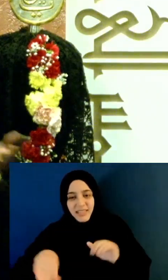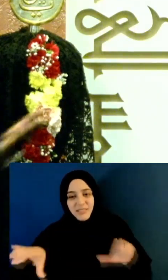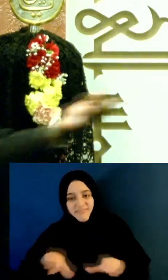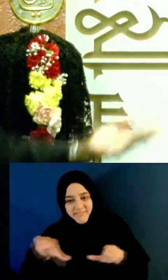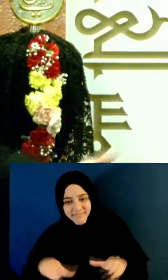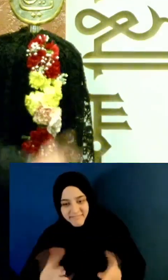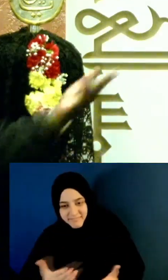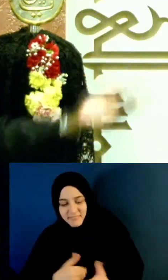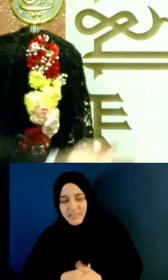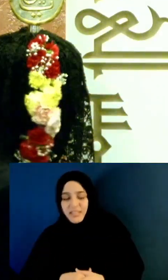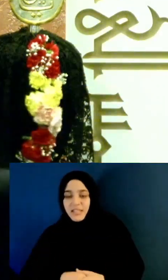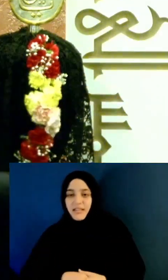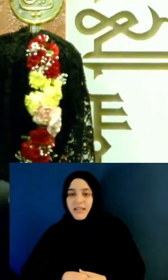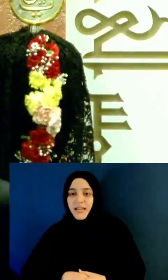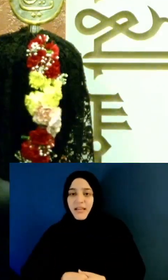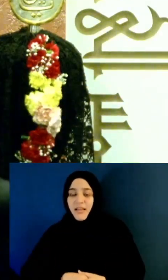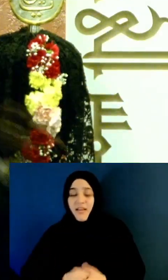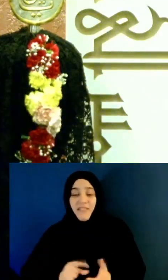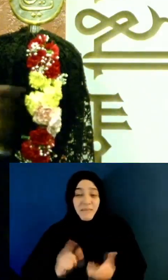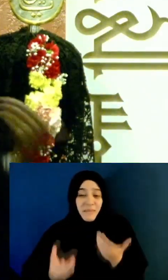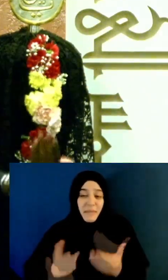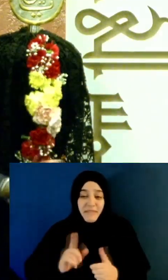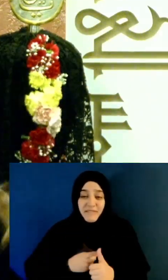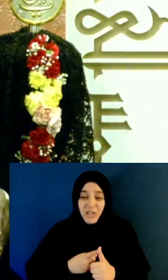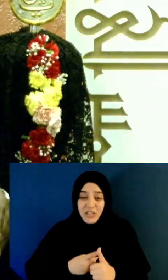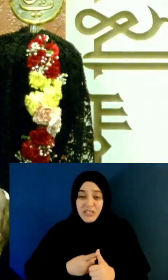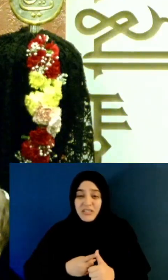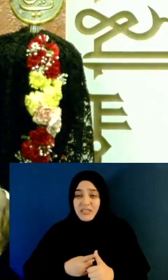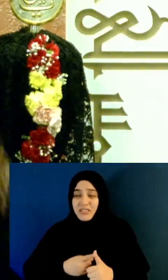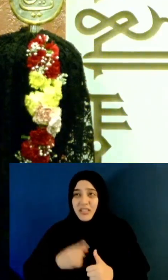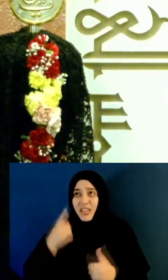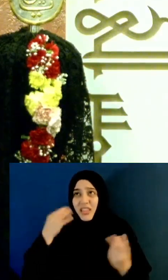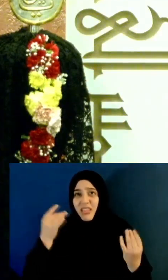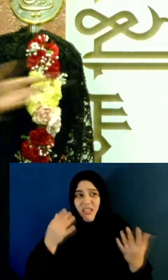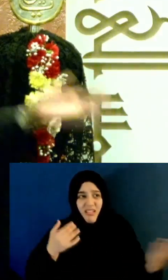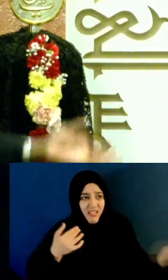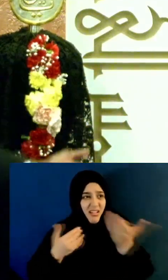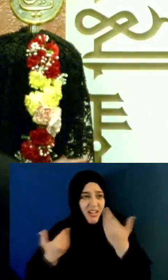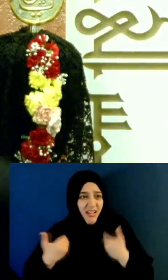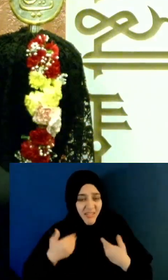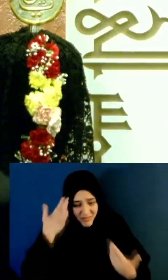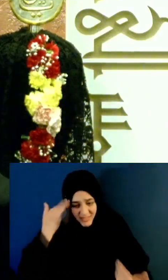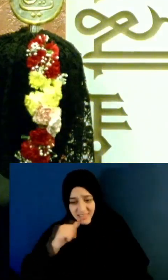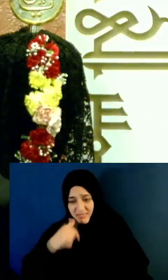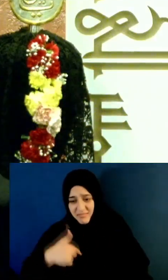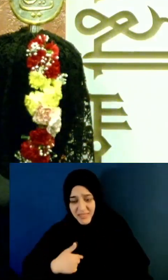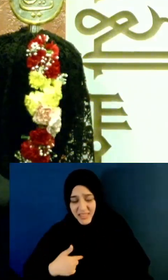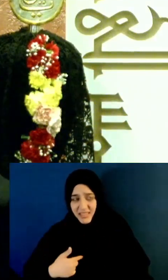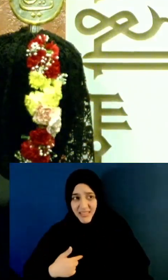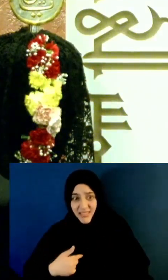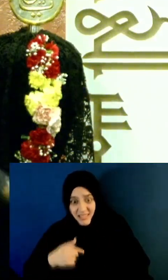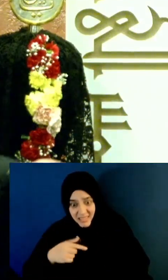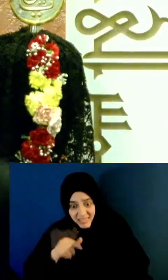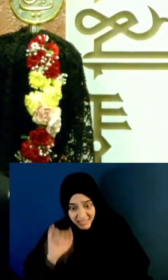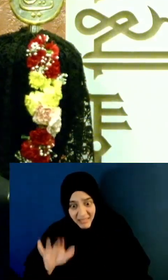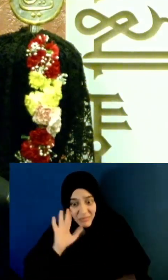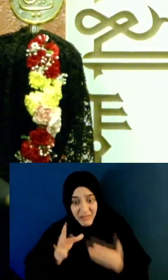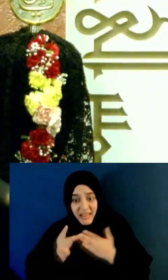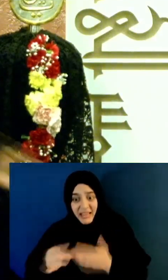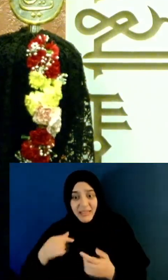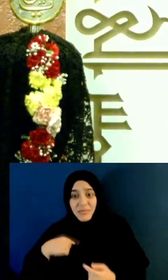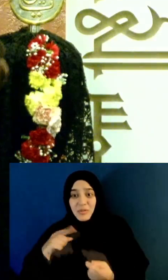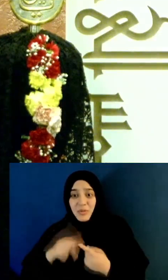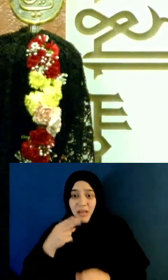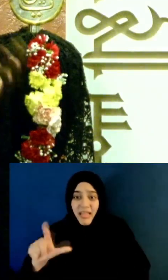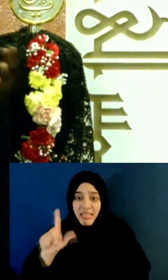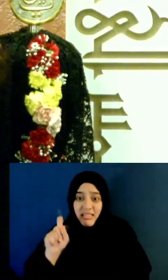Maybe his friends, they all have. Why not me? Is this going to take me to Jahannam? Like the people will ask,